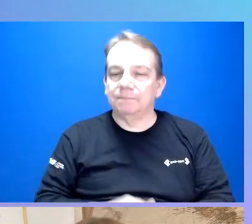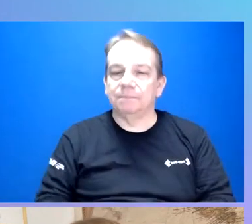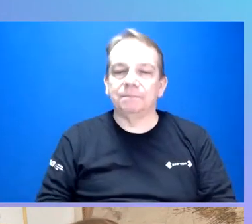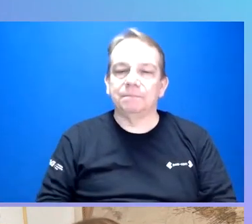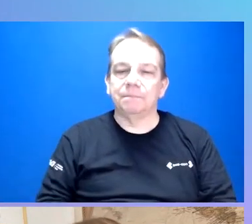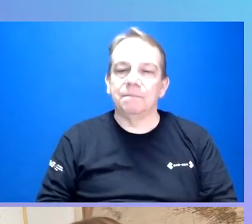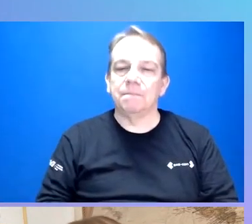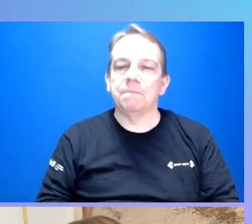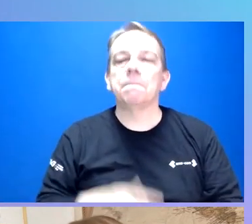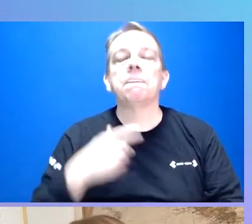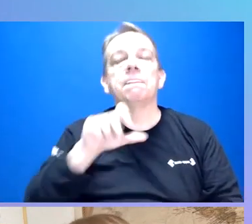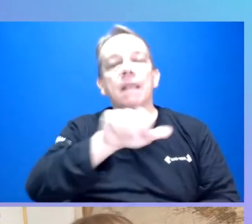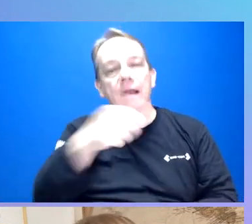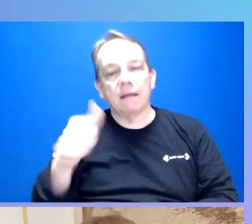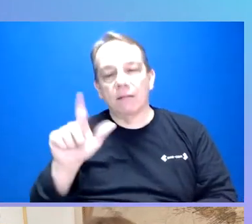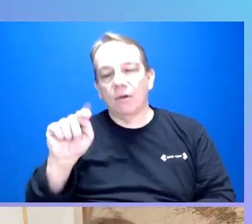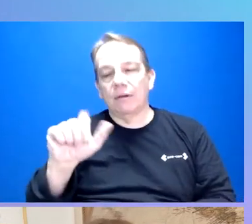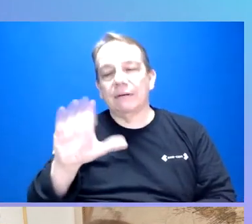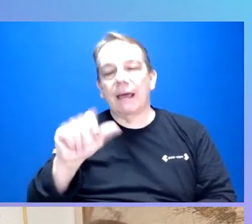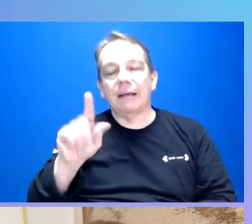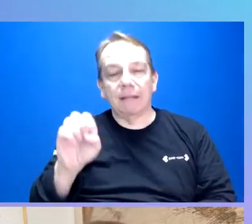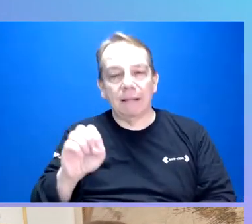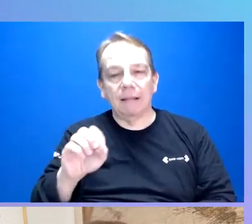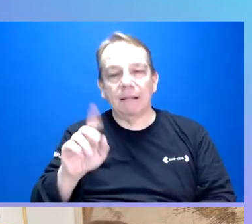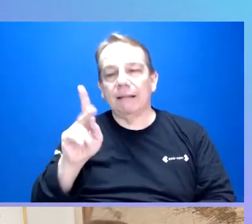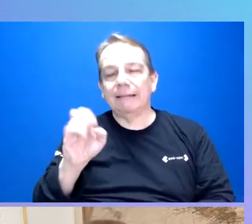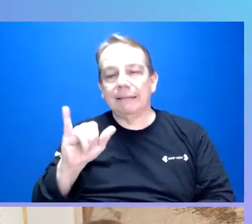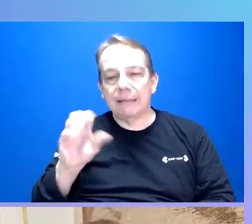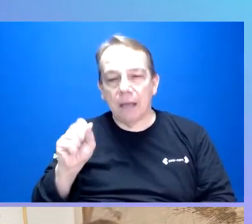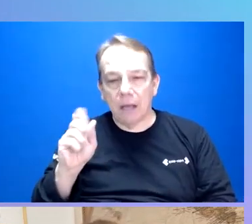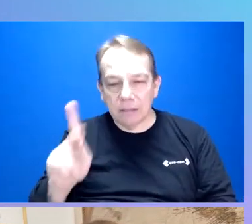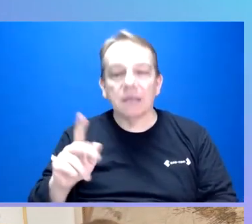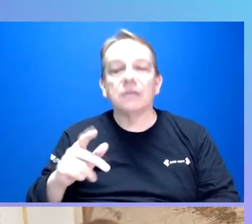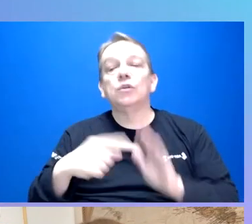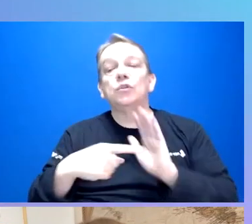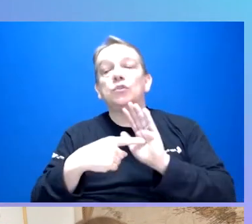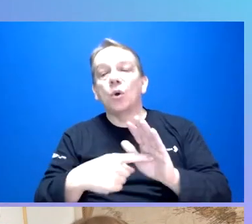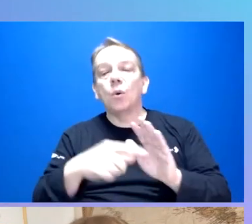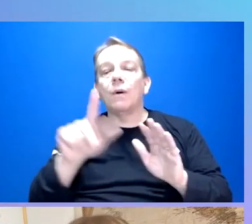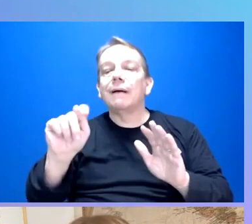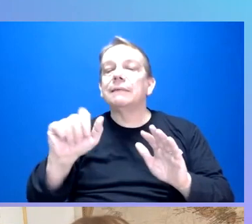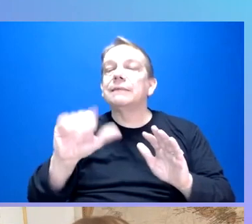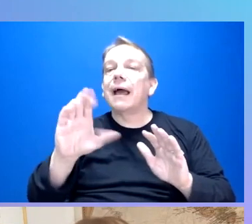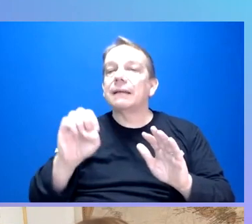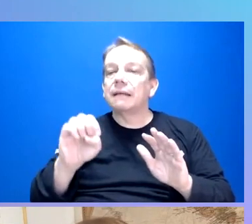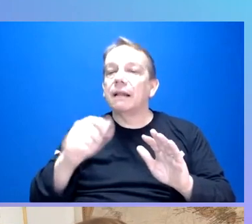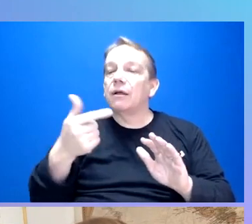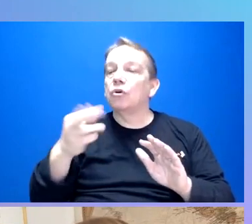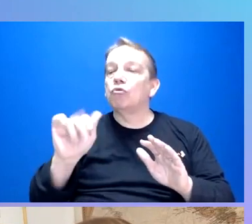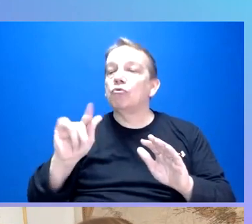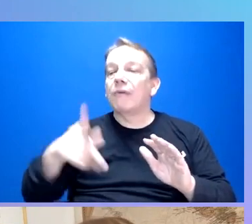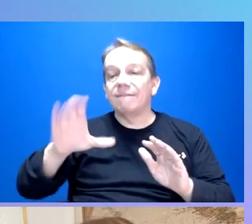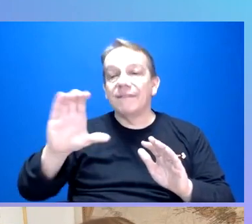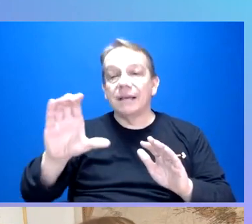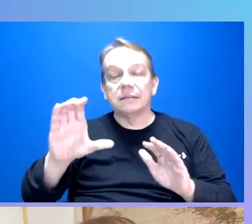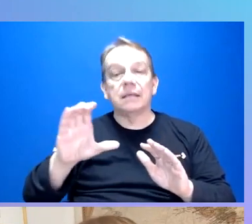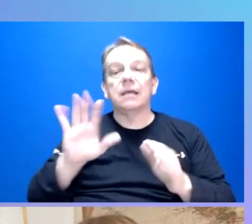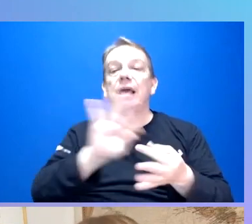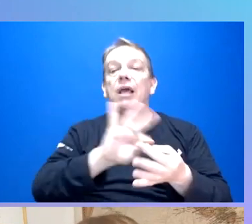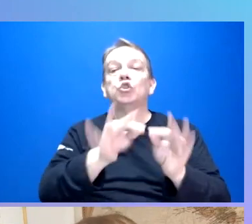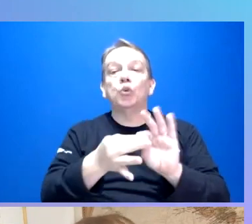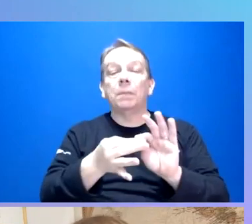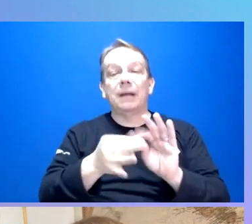And we had another tactile kiosk focused primarily on tactile graphics. So we designed tactile graphics to interpret a painting of